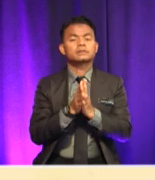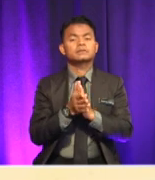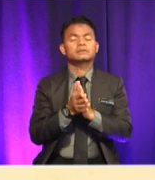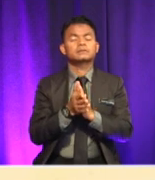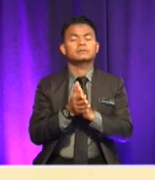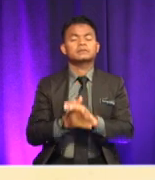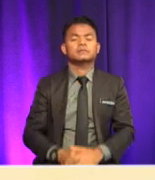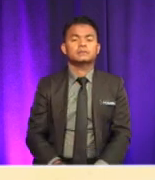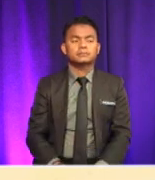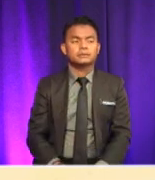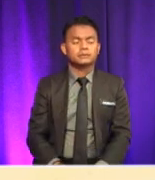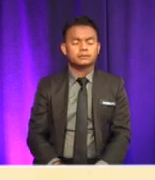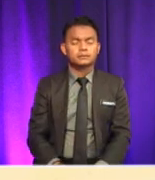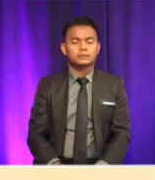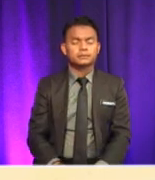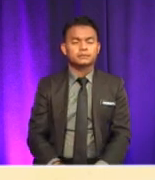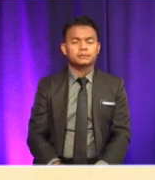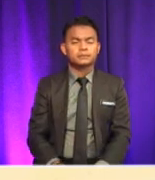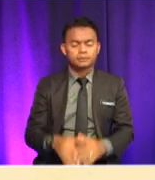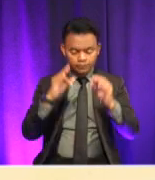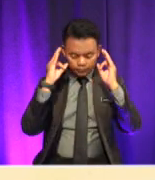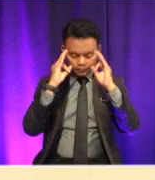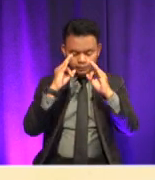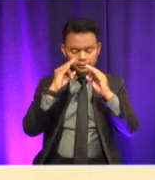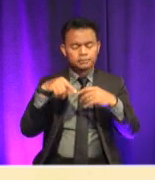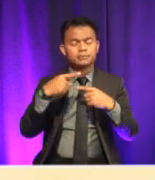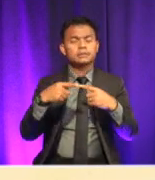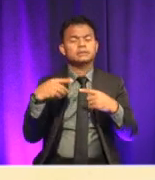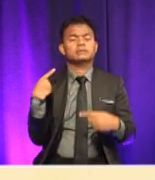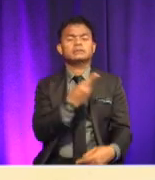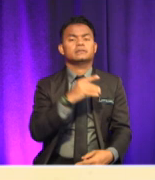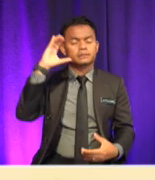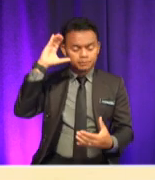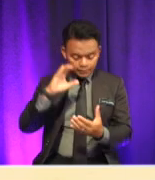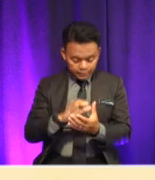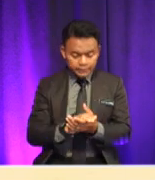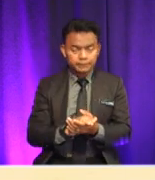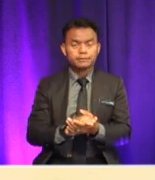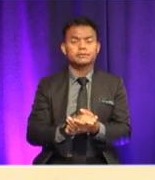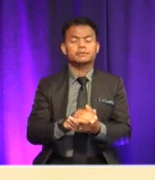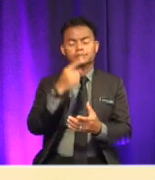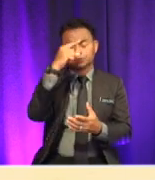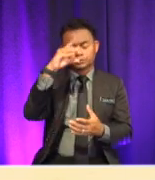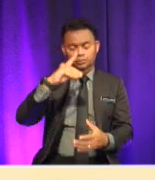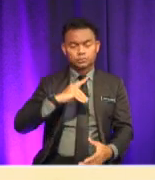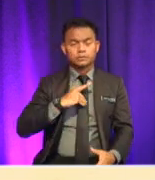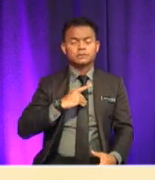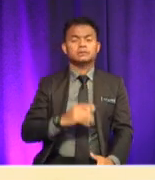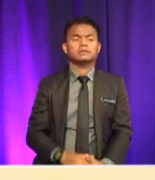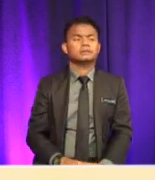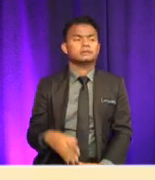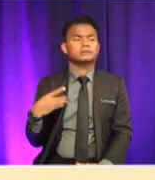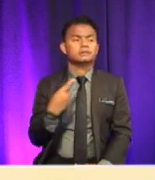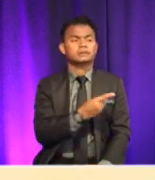and being true to yourself. So when you believe in yourself, you must hold on to that belief steadfast, even though you